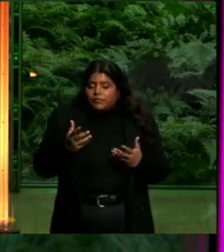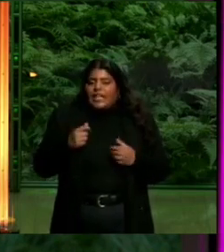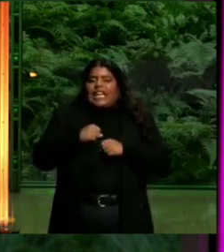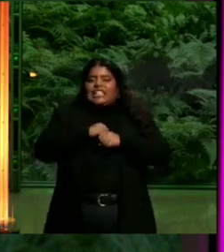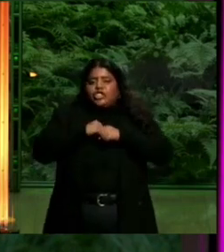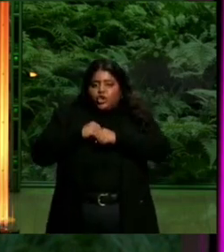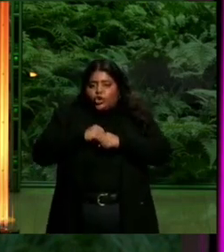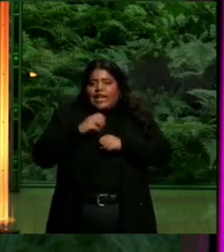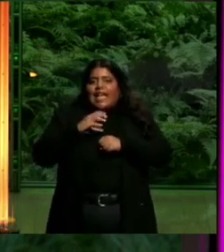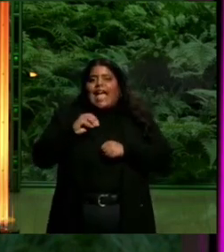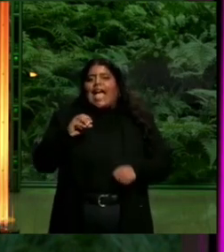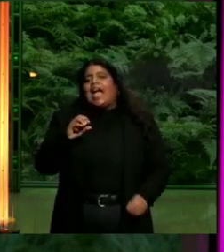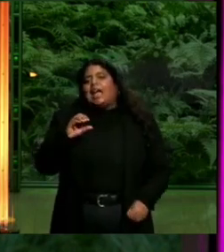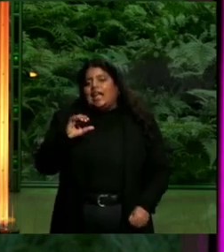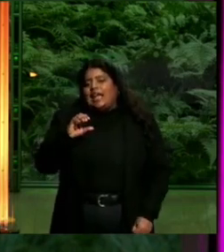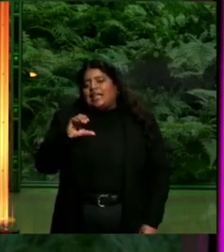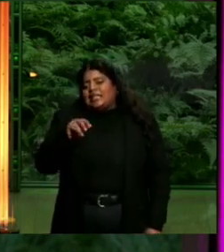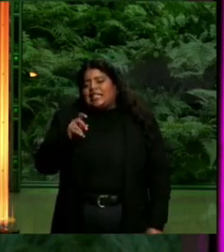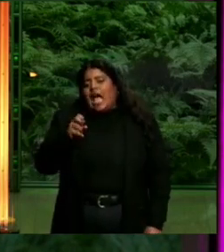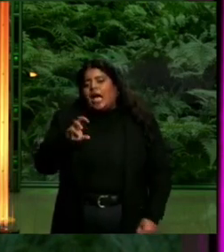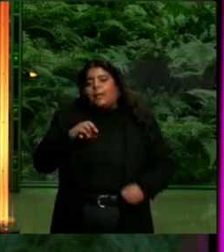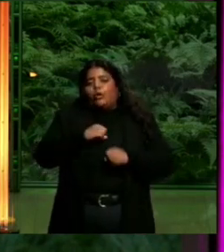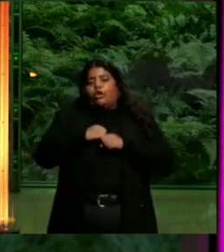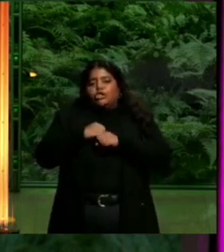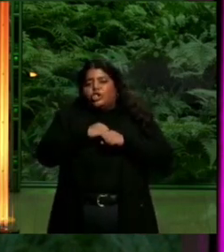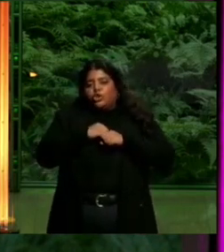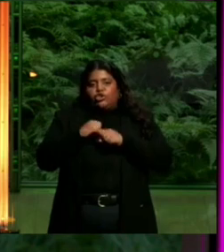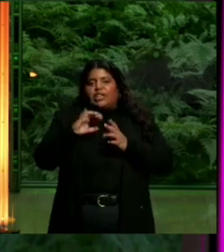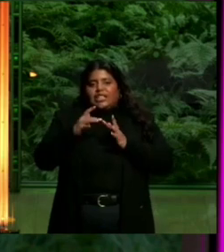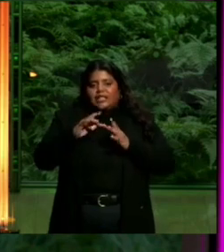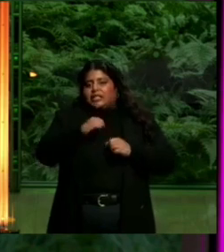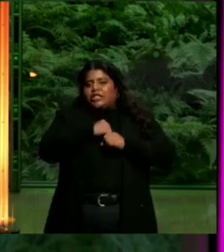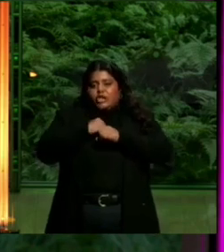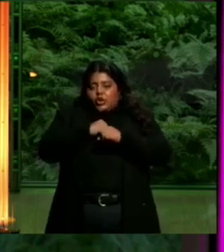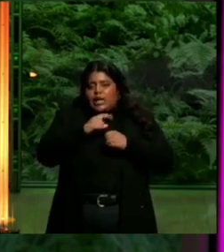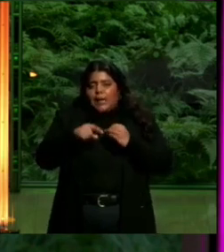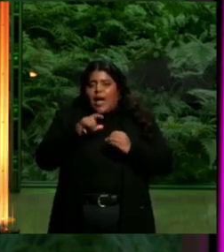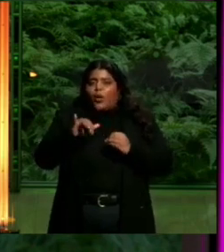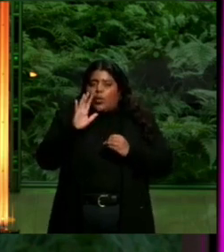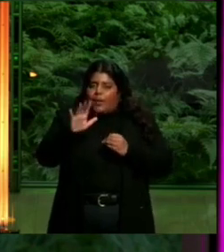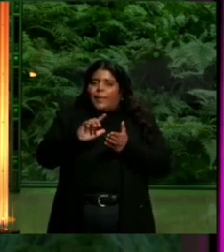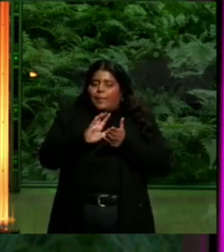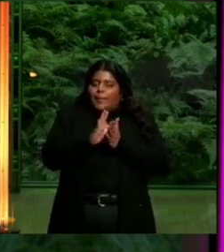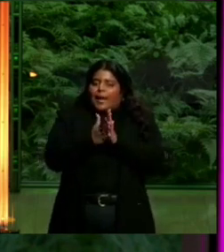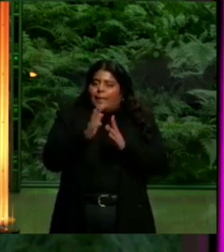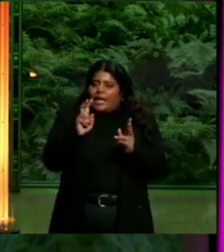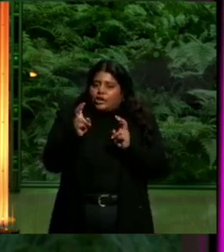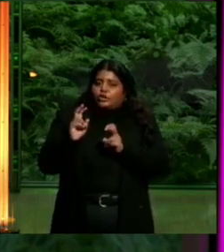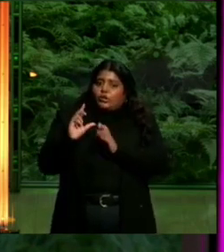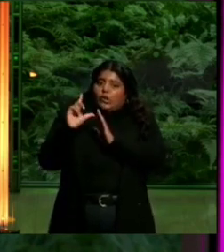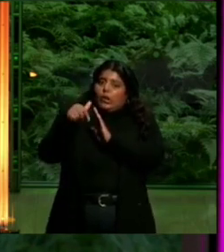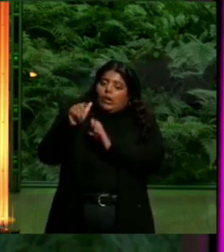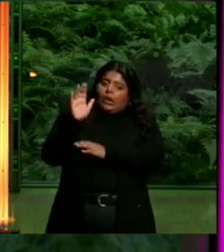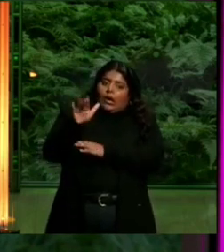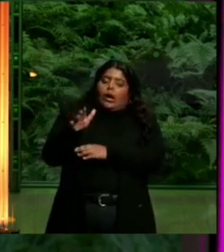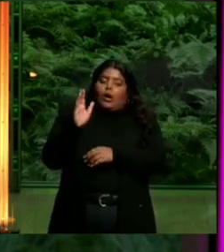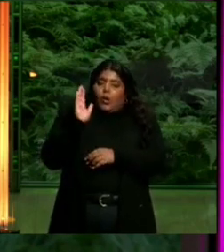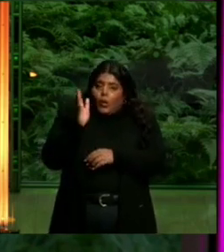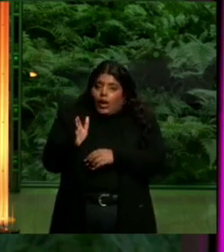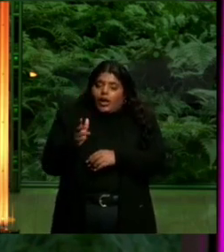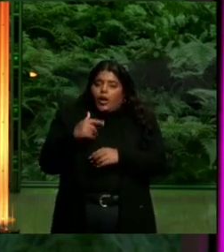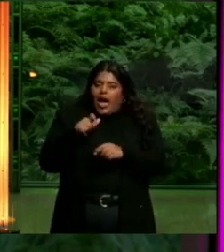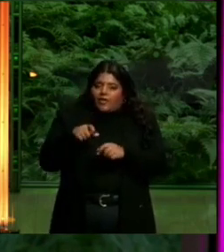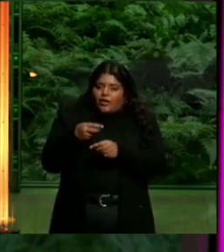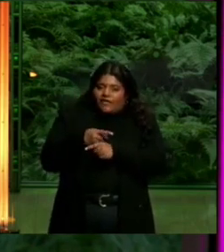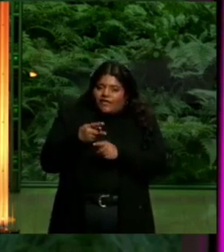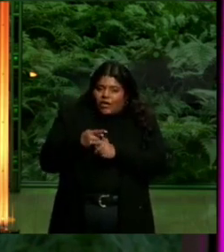and cybersecurity side of it. I think that's going to probably become a really big issue over time, where we're going to have to like figure out ways to